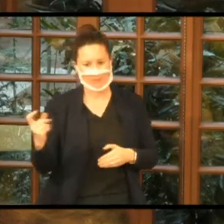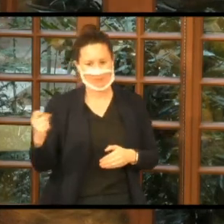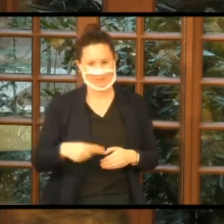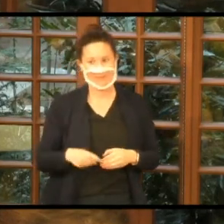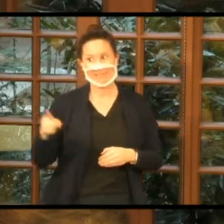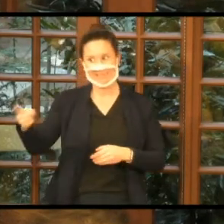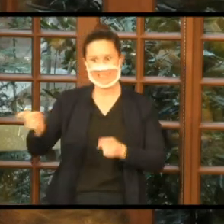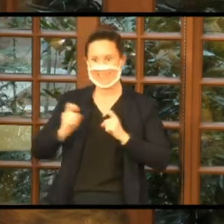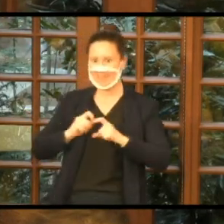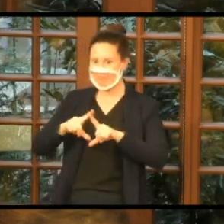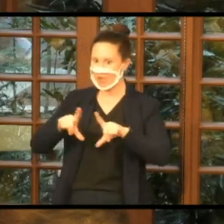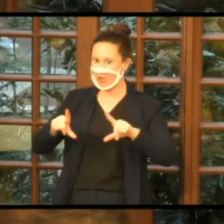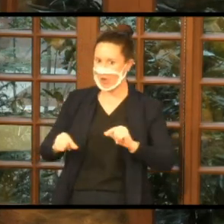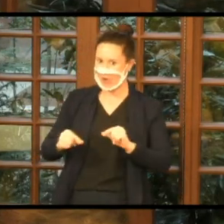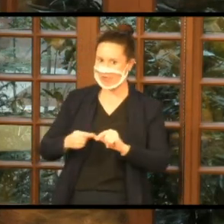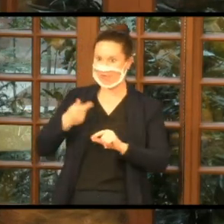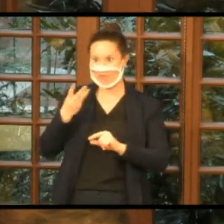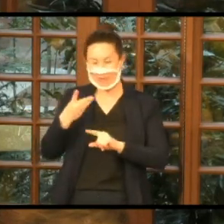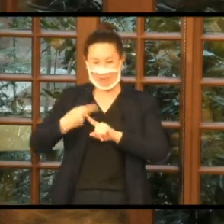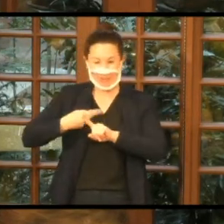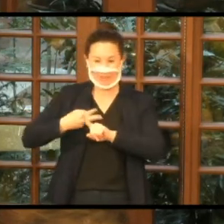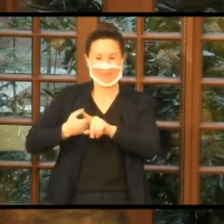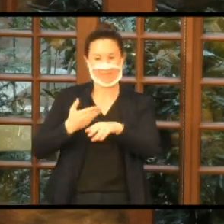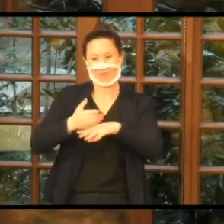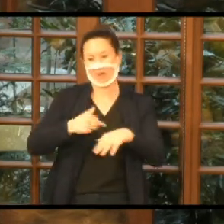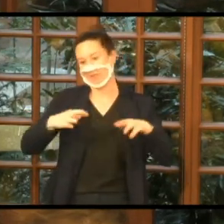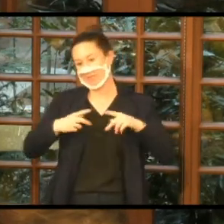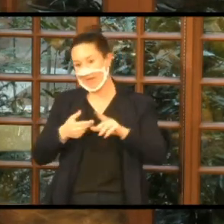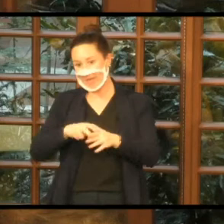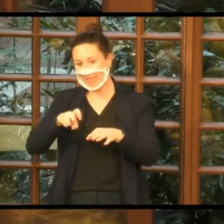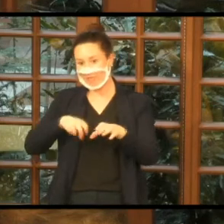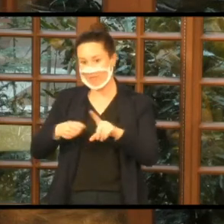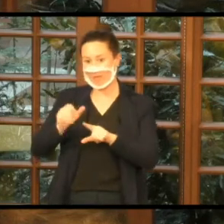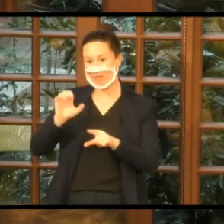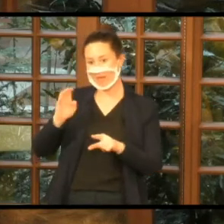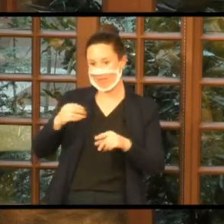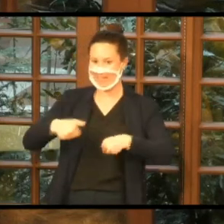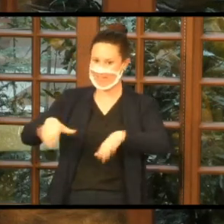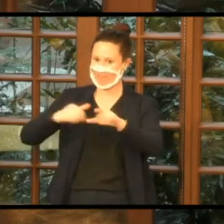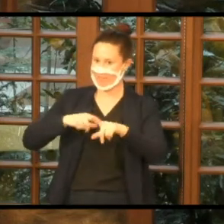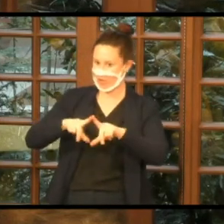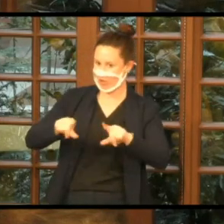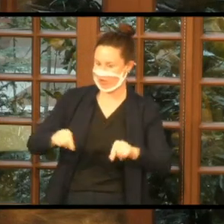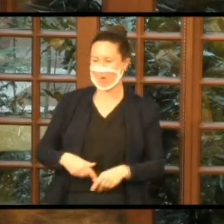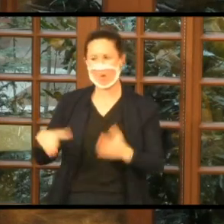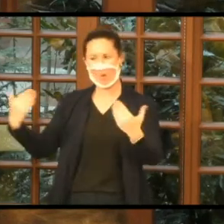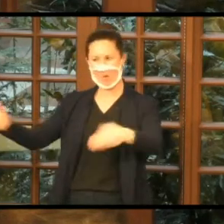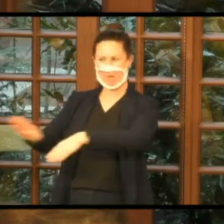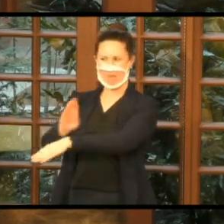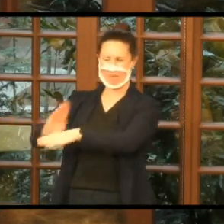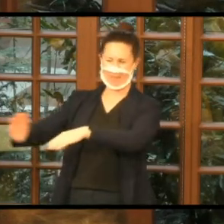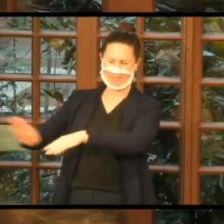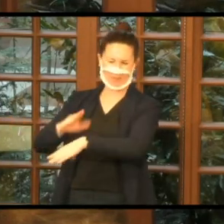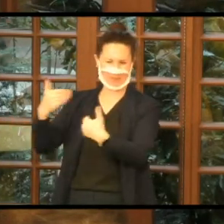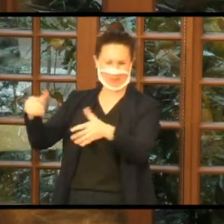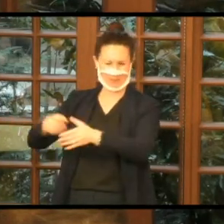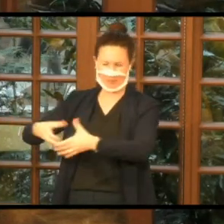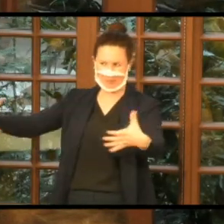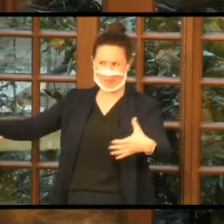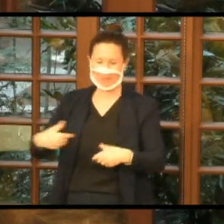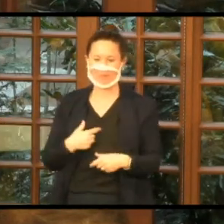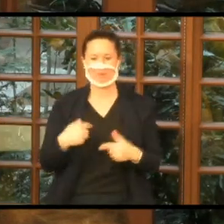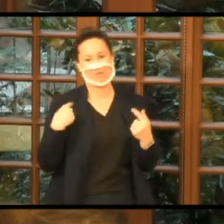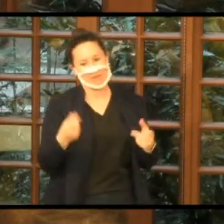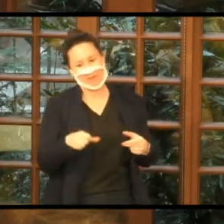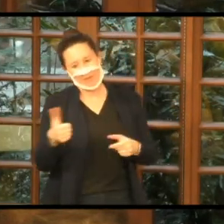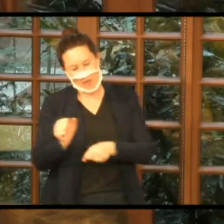gave me the deck, months after I officially resigned the club and relinquished my own. Booming. I've held a string of jobs since